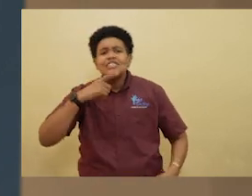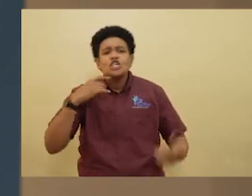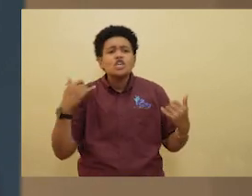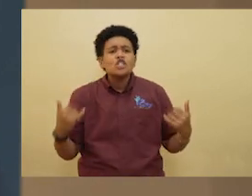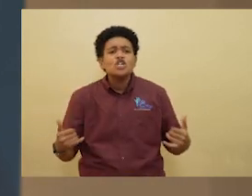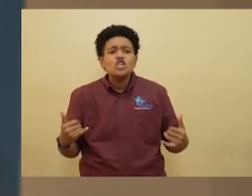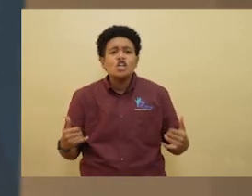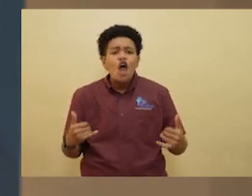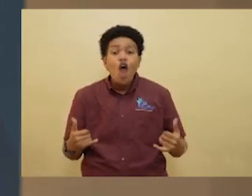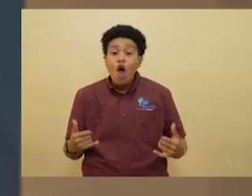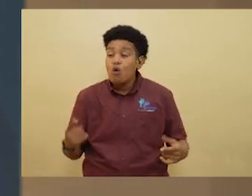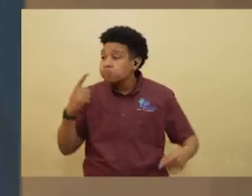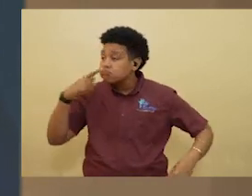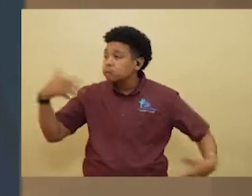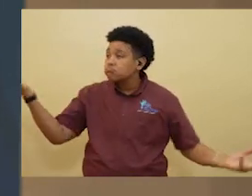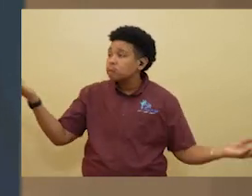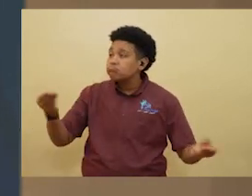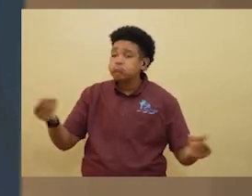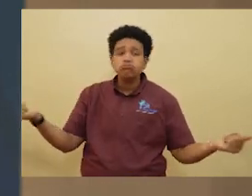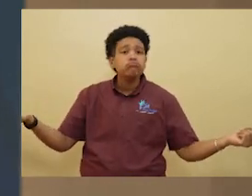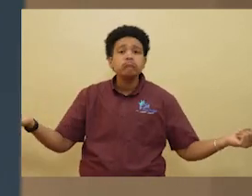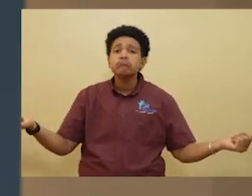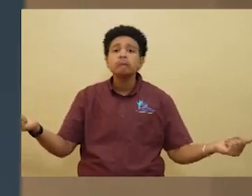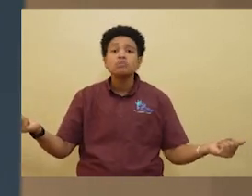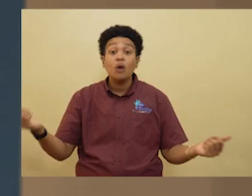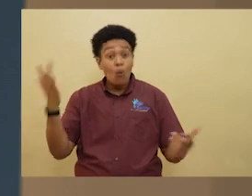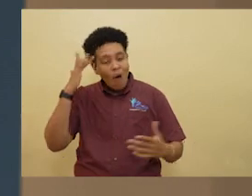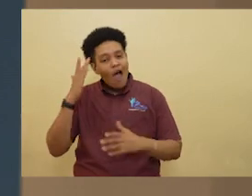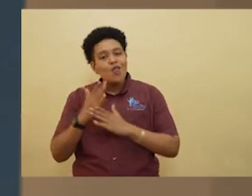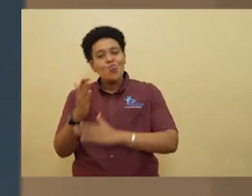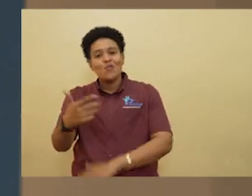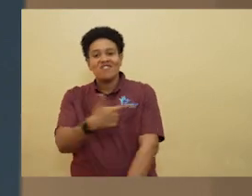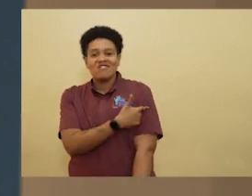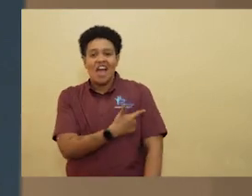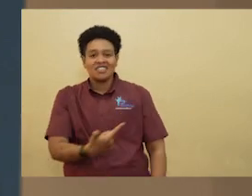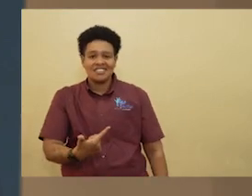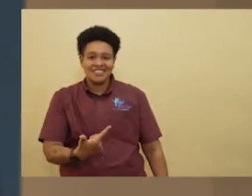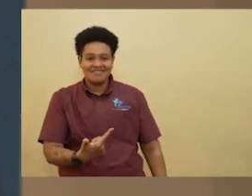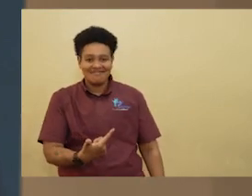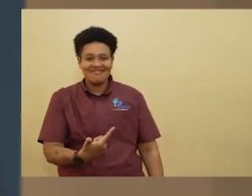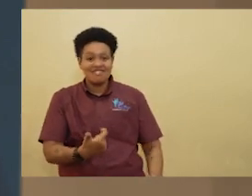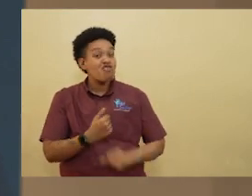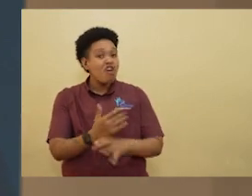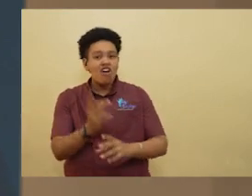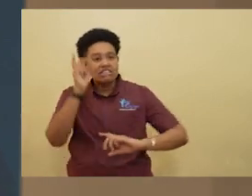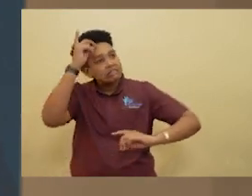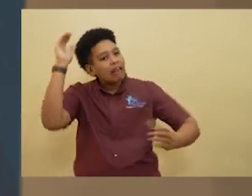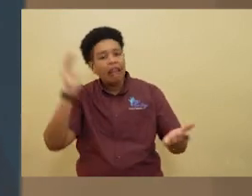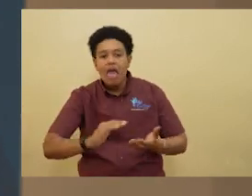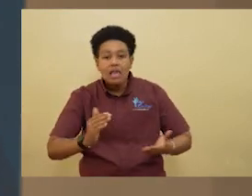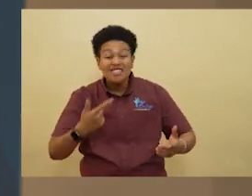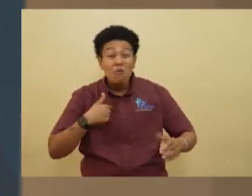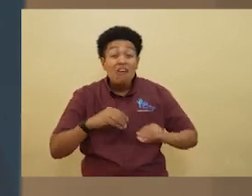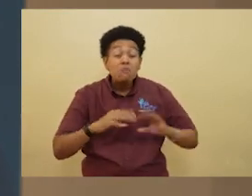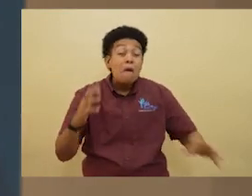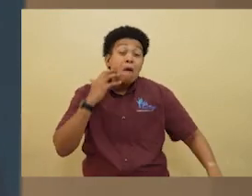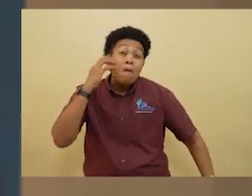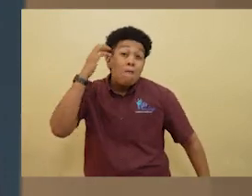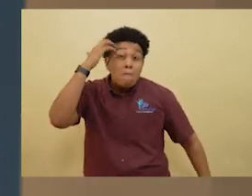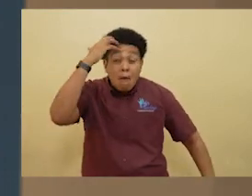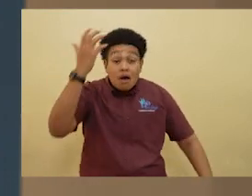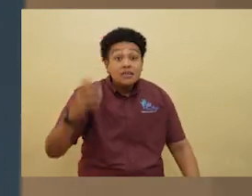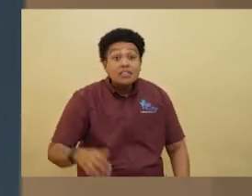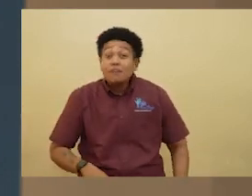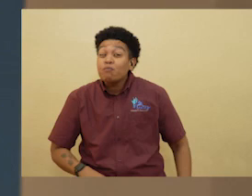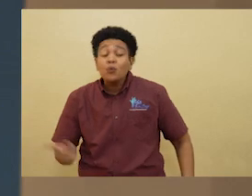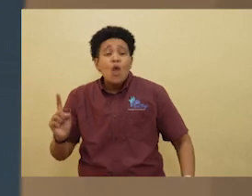now prevented by vaccination were very common. We would have outbreaks of measles in